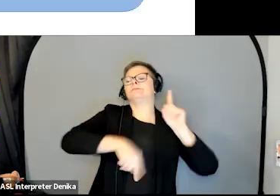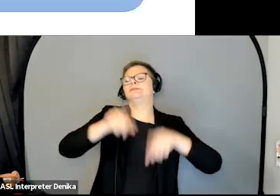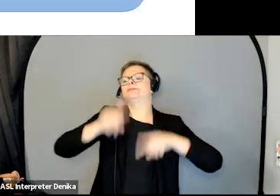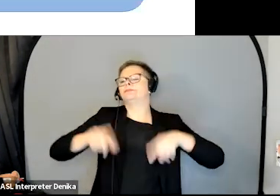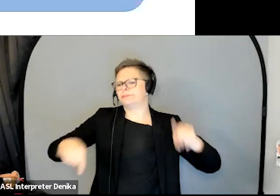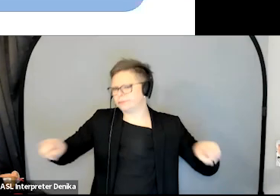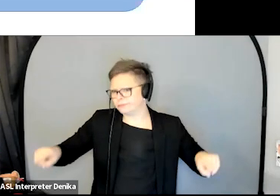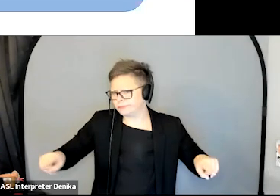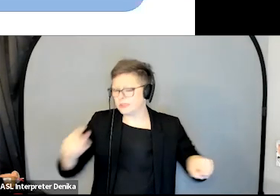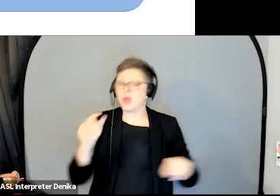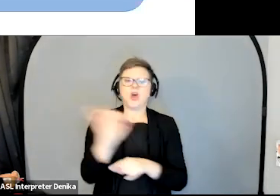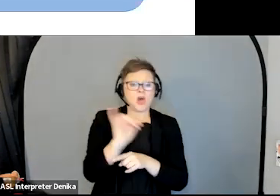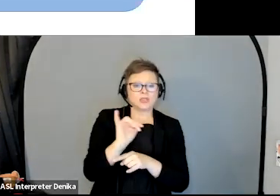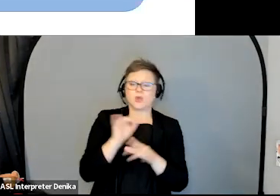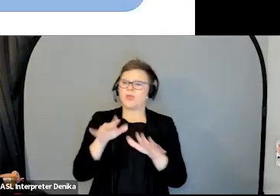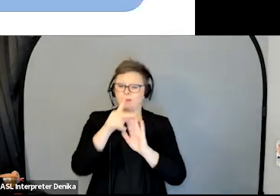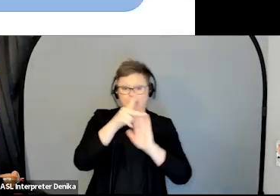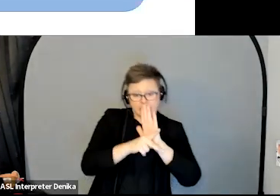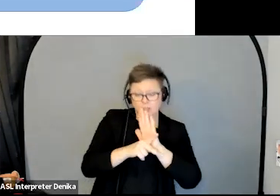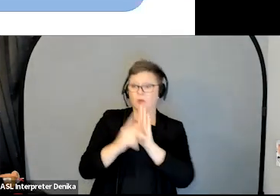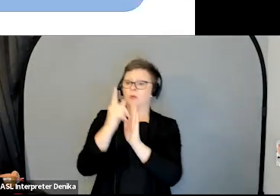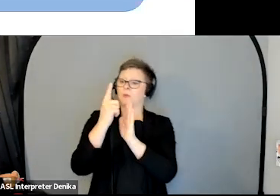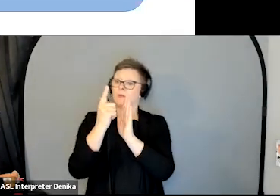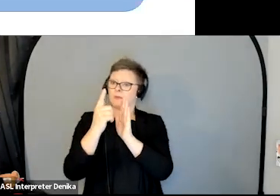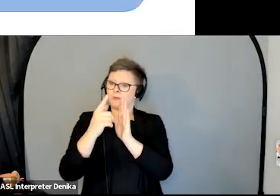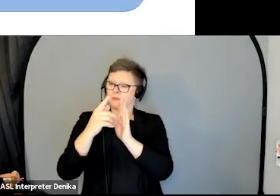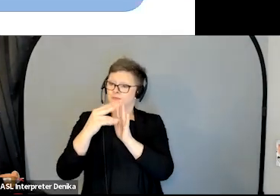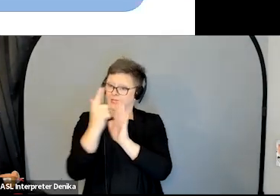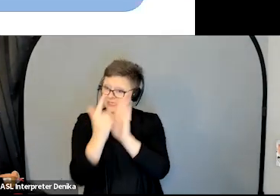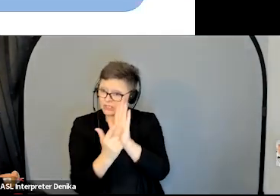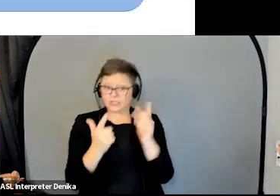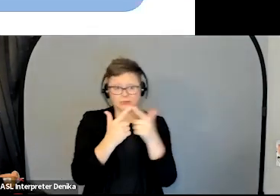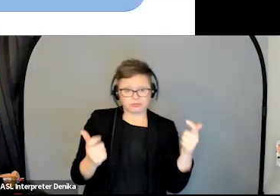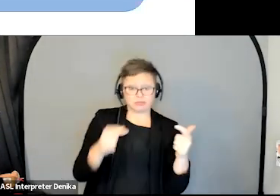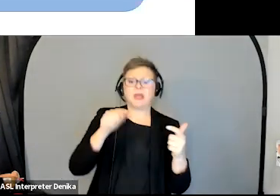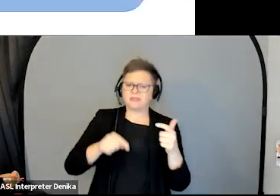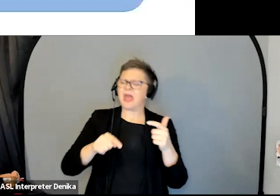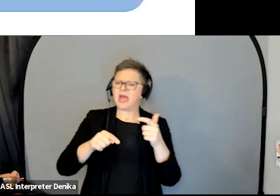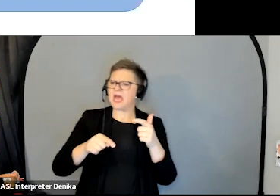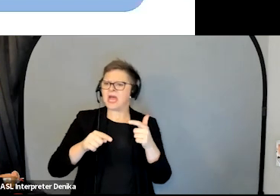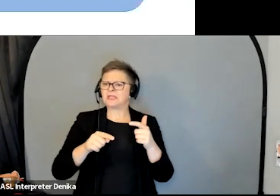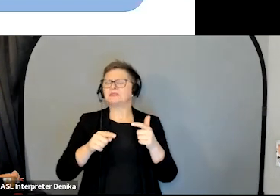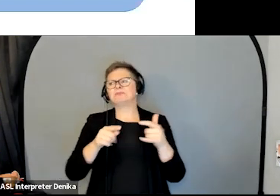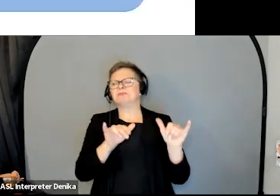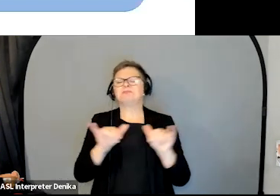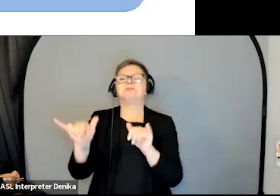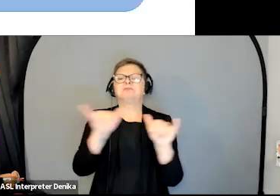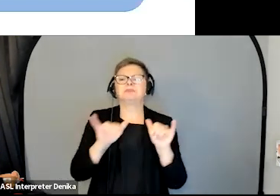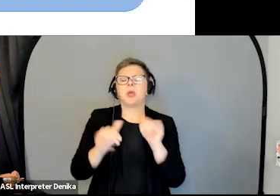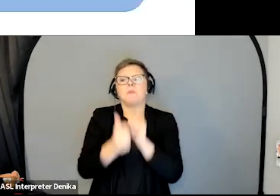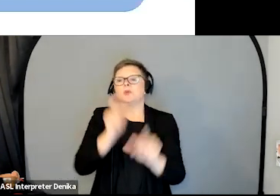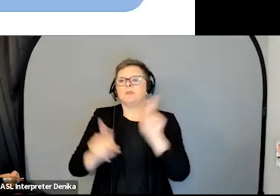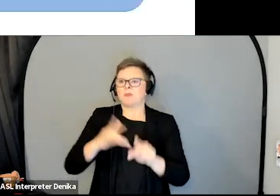time, the message about their political and policy implications was more uniform across our reviewed studies. Overall, there was optimism